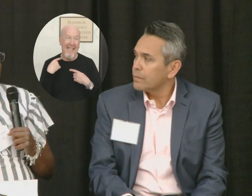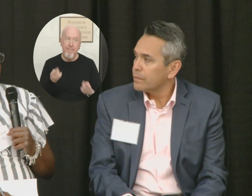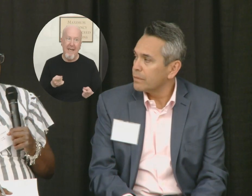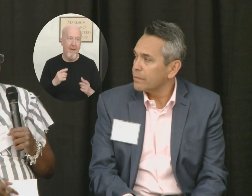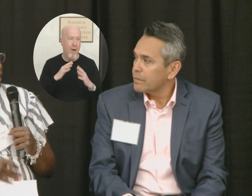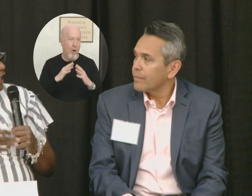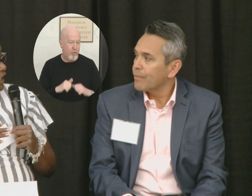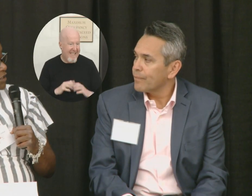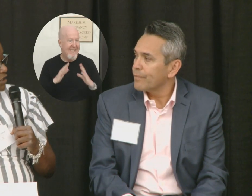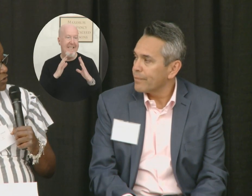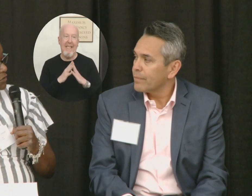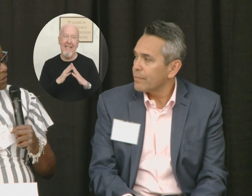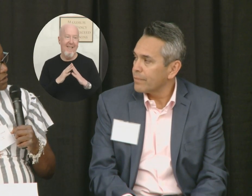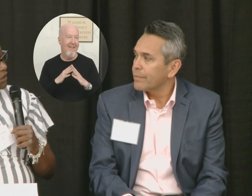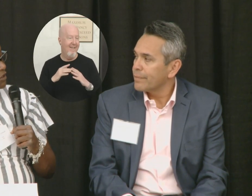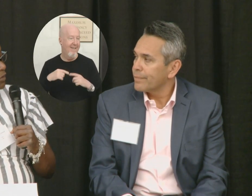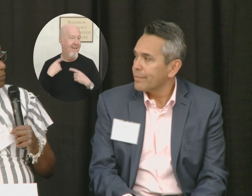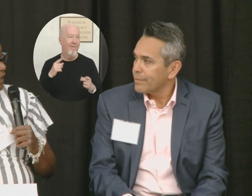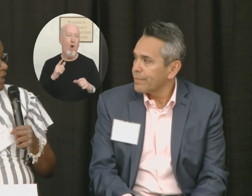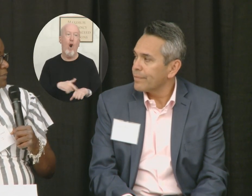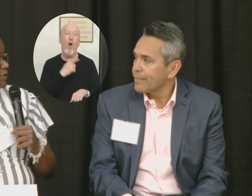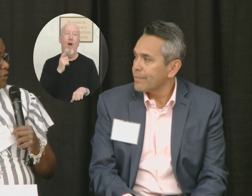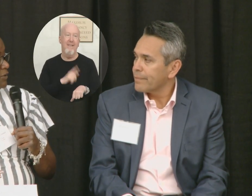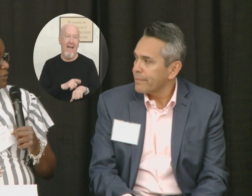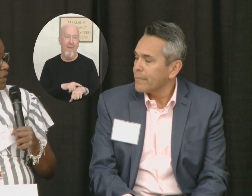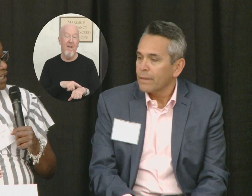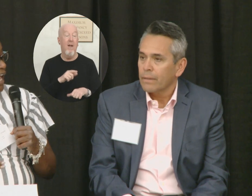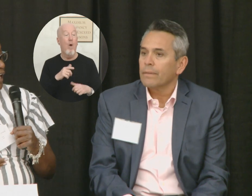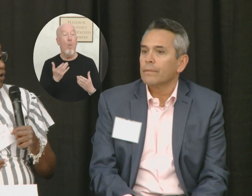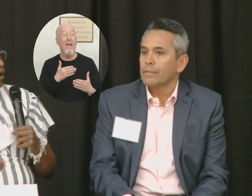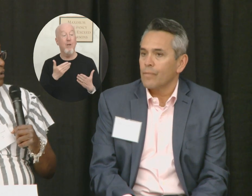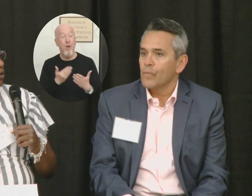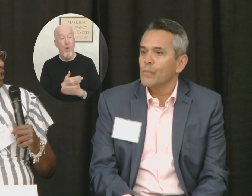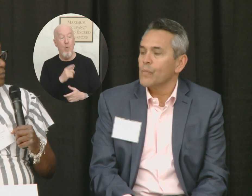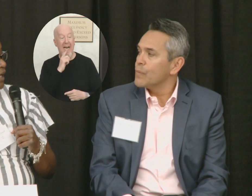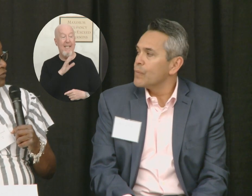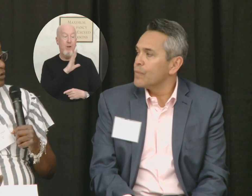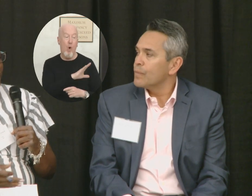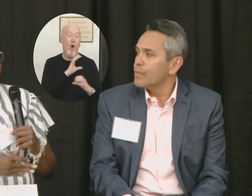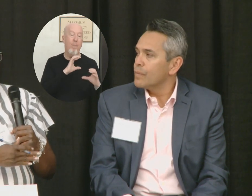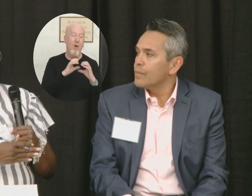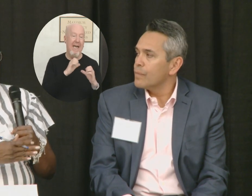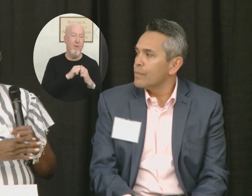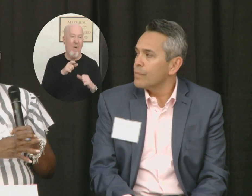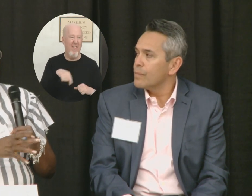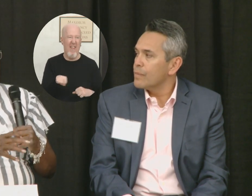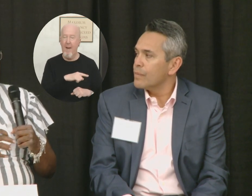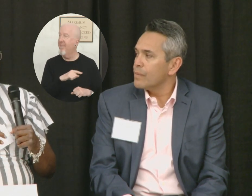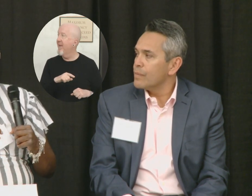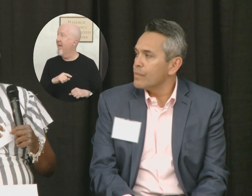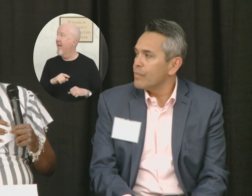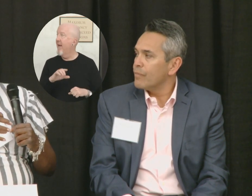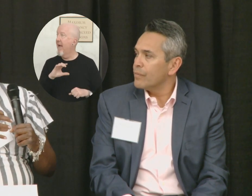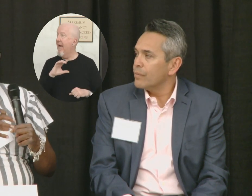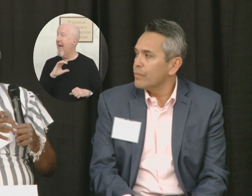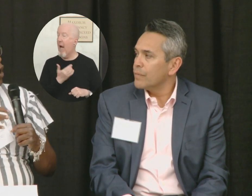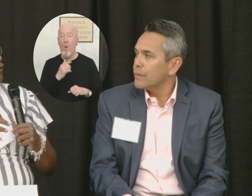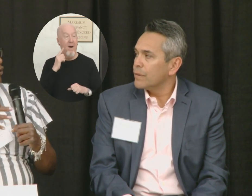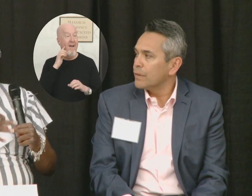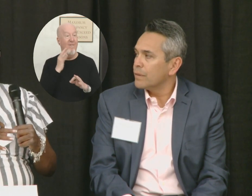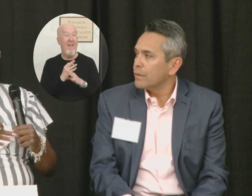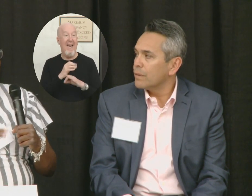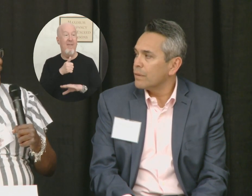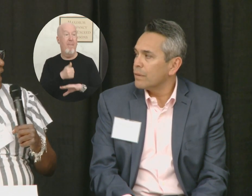resiliency amongst your constituents is what becomes new. Like in our community, Bayview, we've mastered